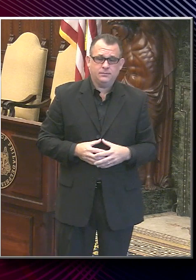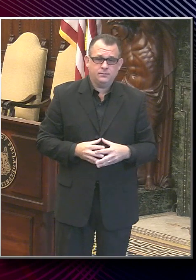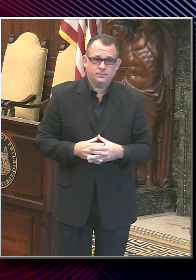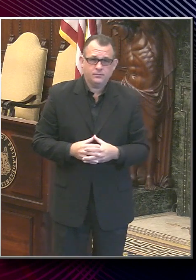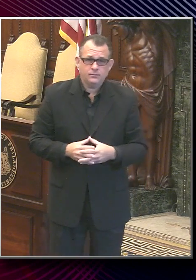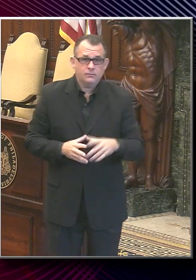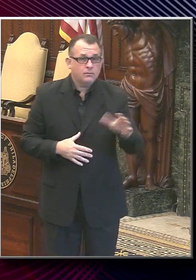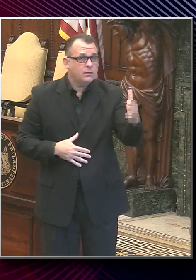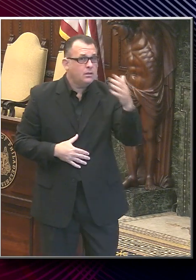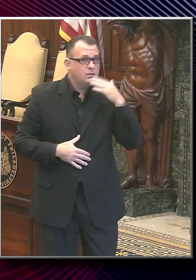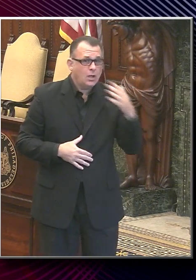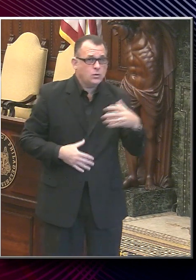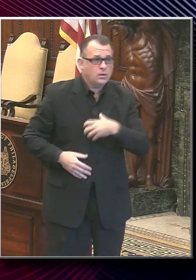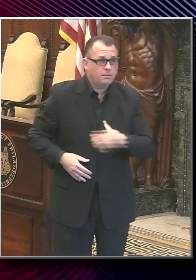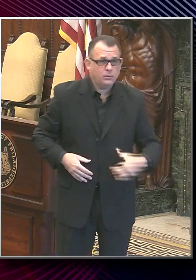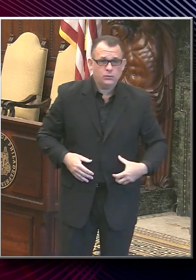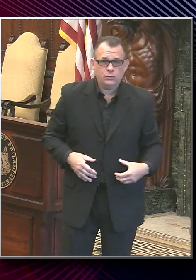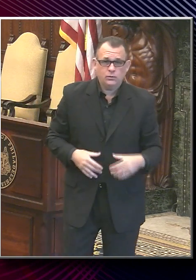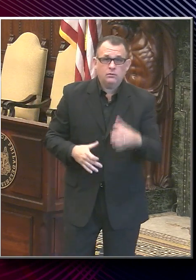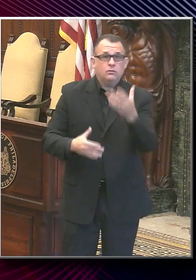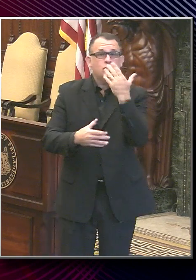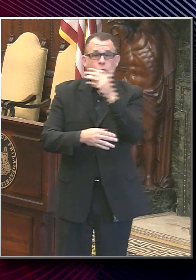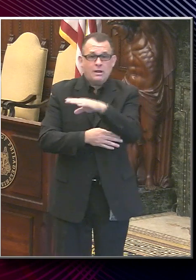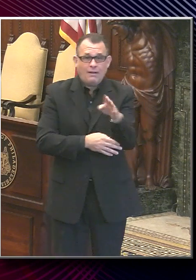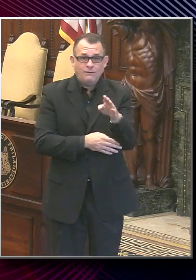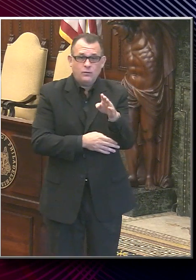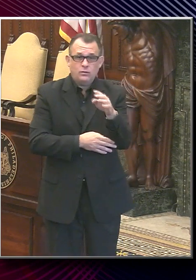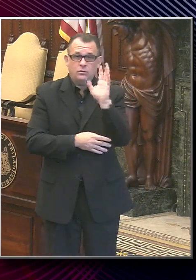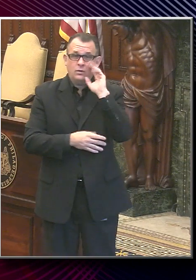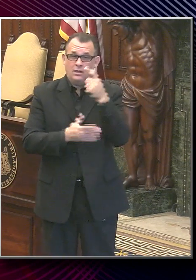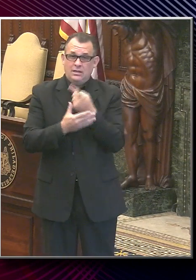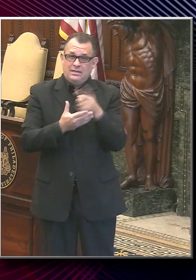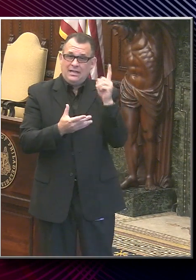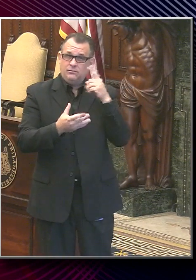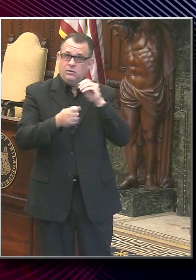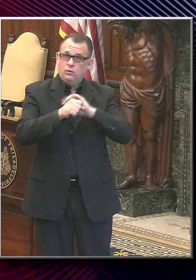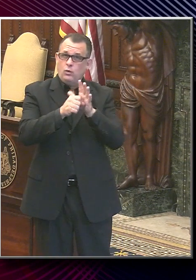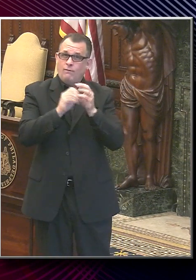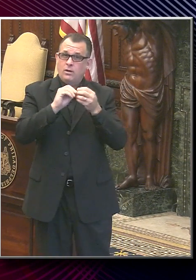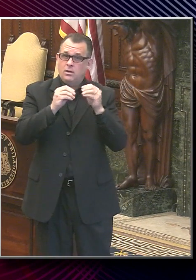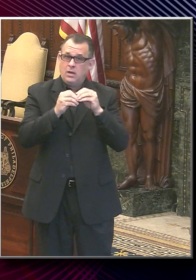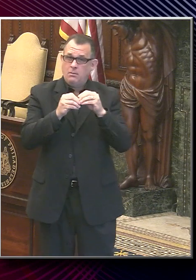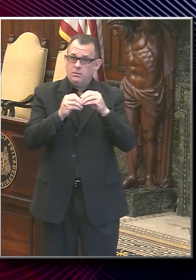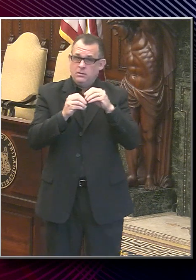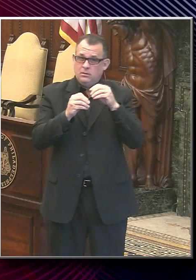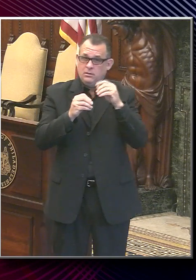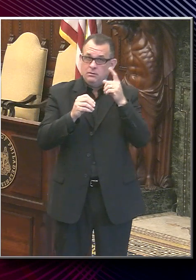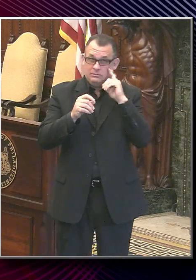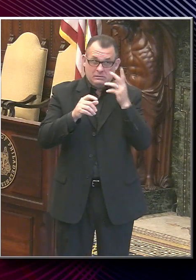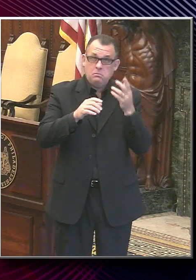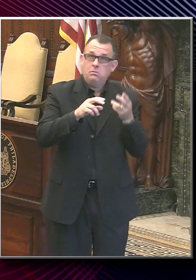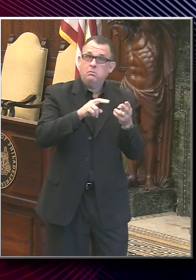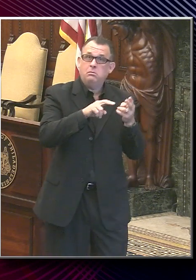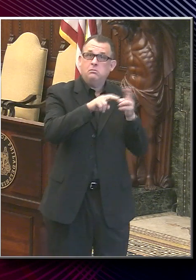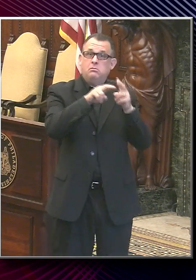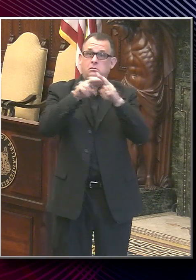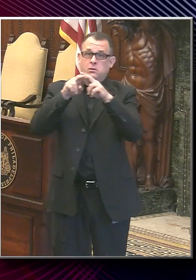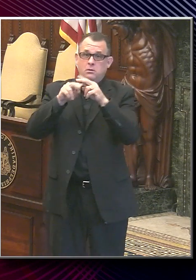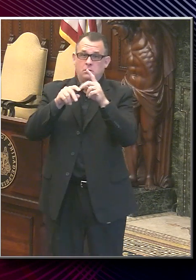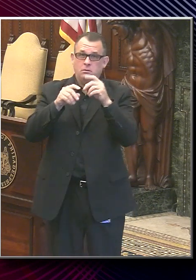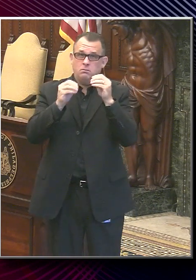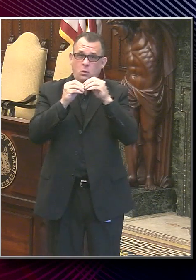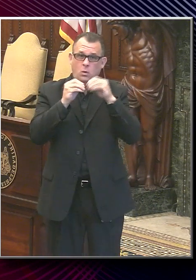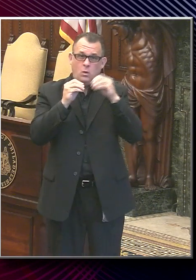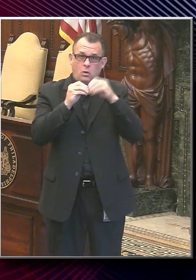Thanks very much. Good afternoon. A week ago, the coronavirus case rates in Philadelphia were rising, and we expected them to